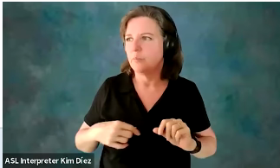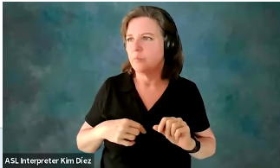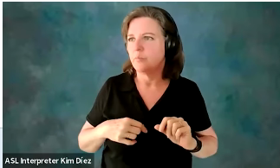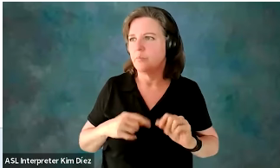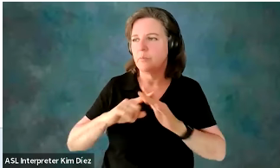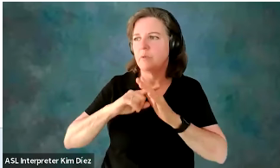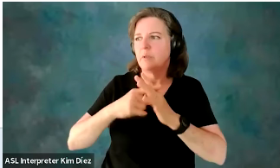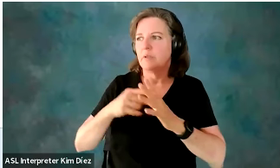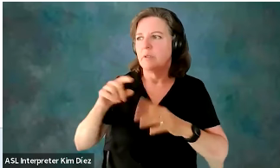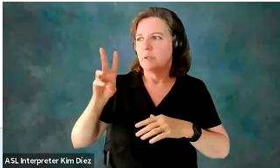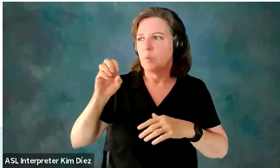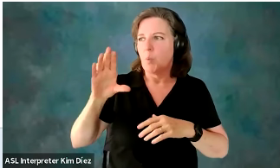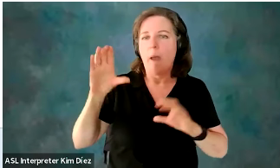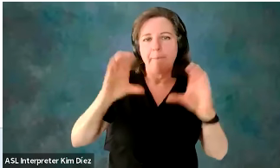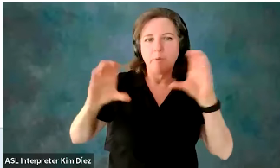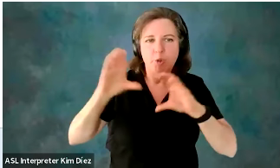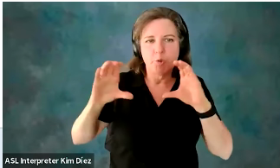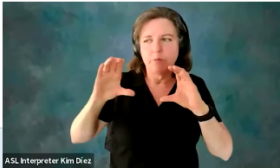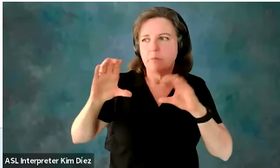the green button.